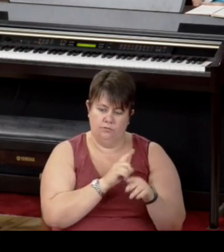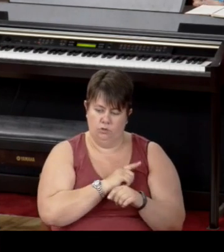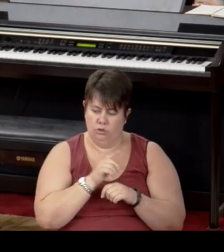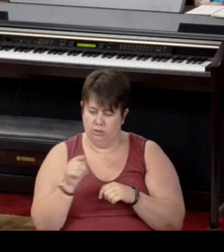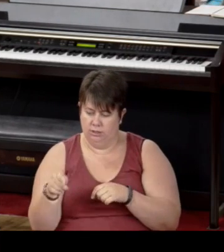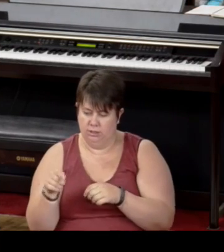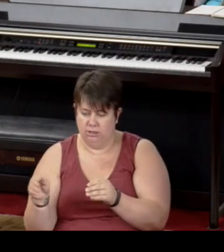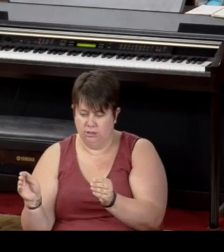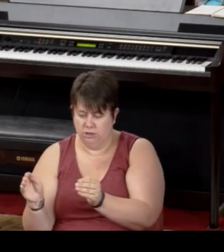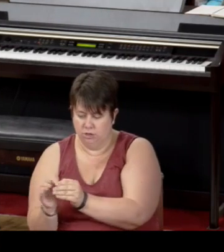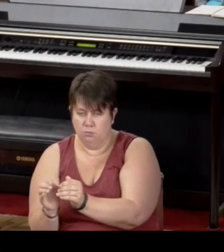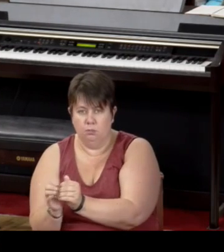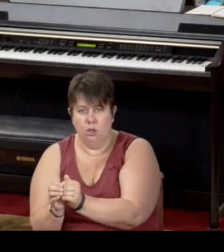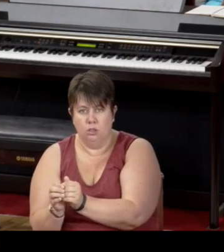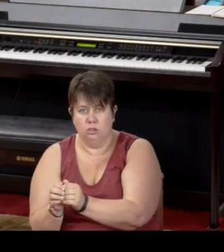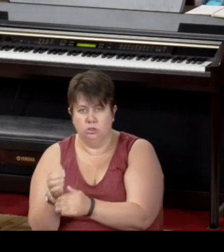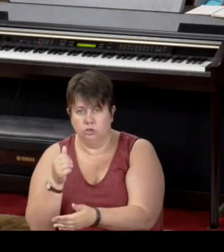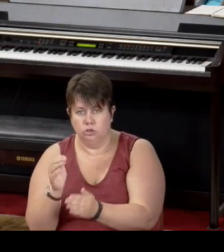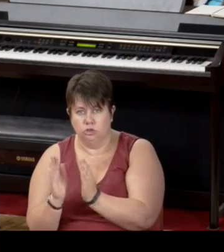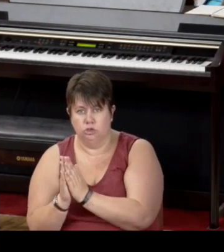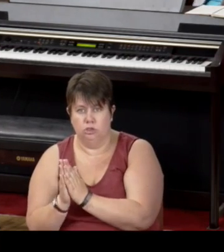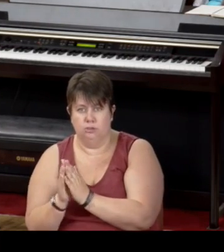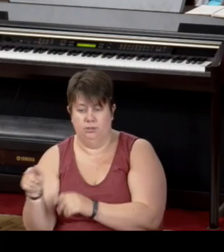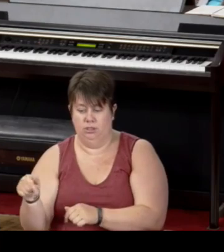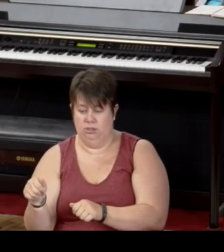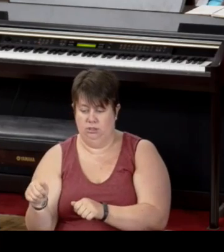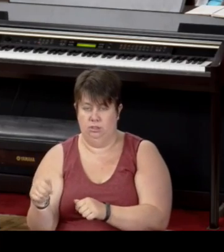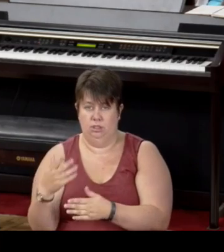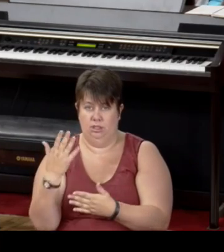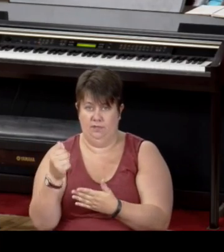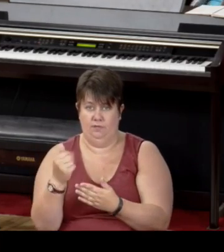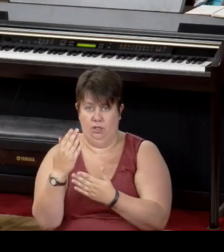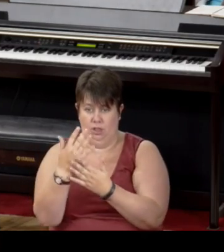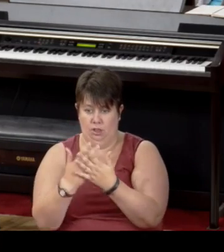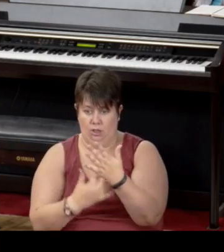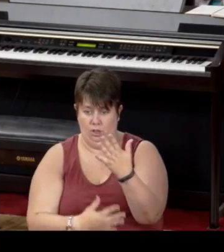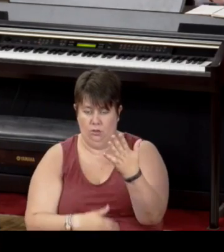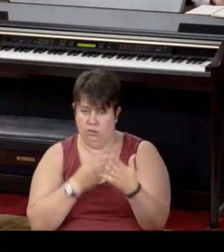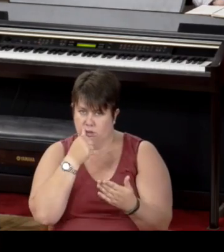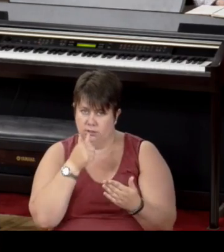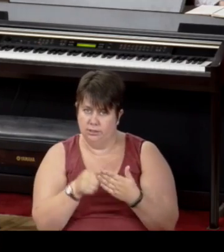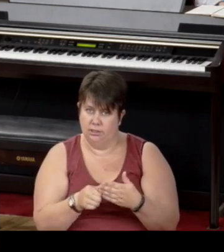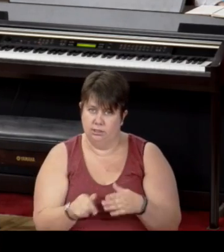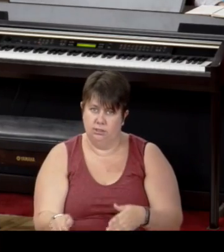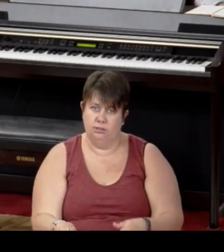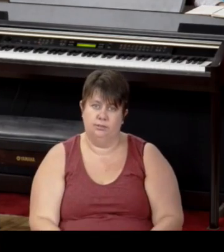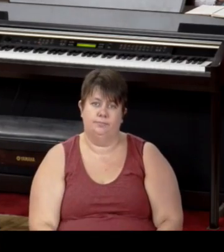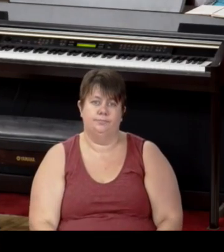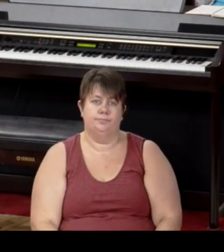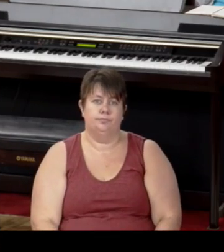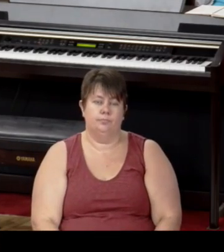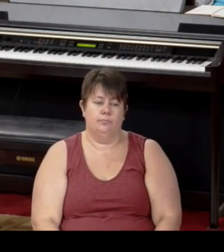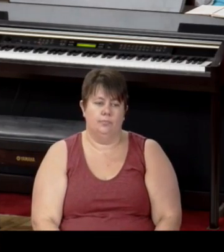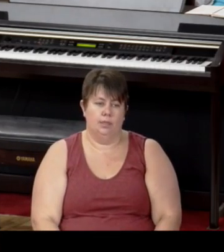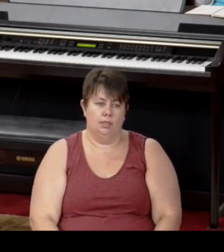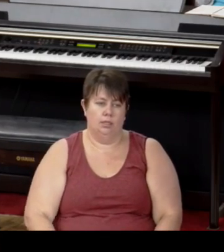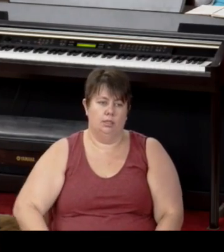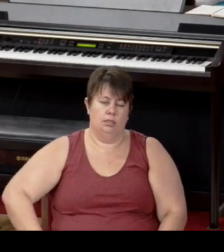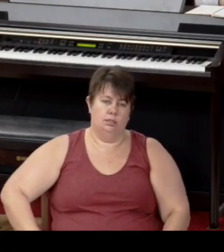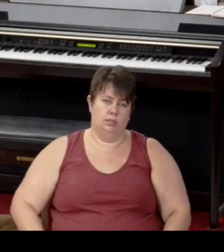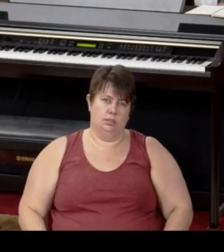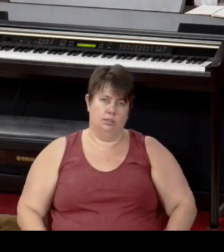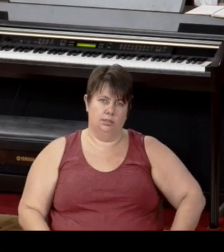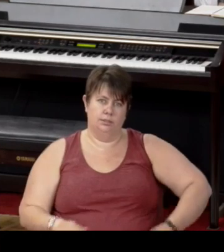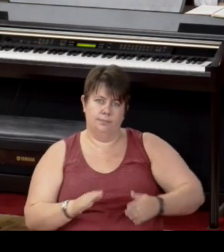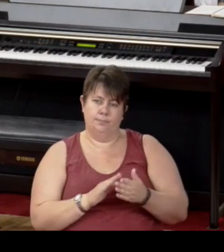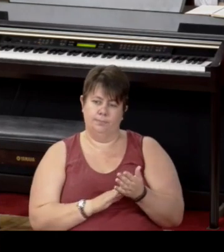the smallest, but they get the longest letter. And so that says something about how human values do not